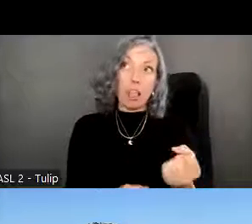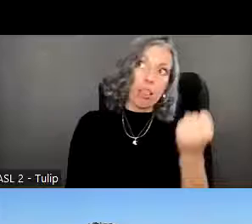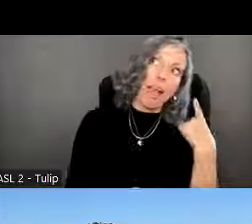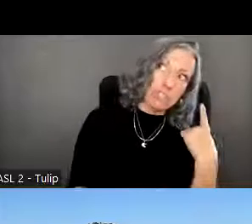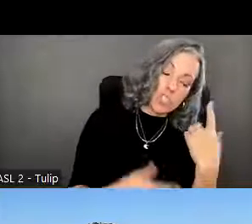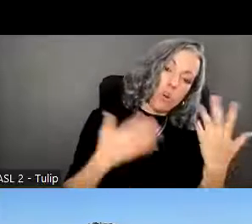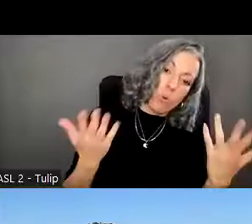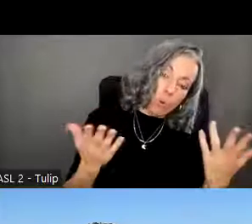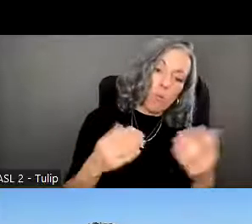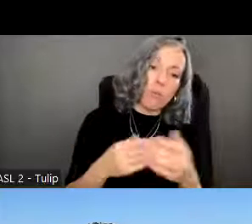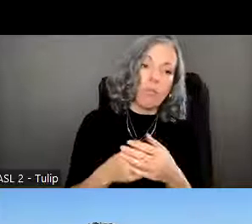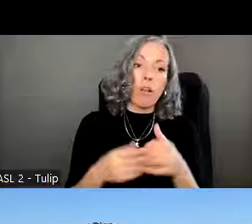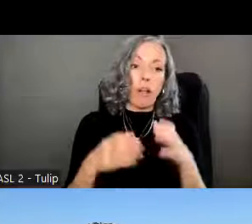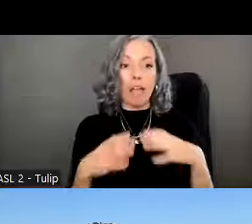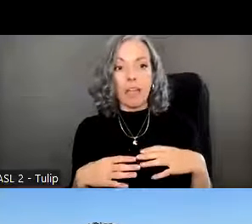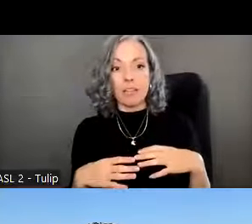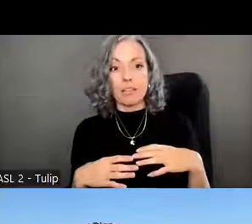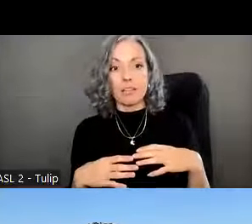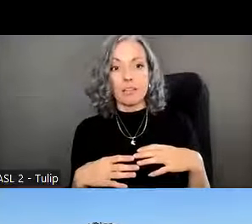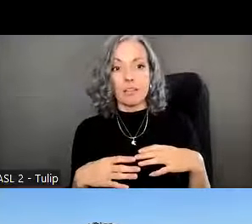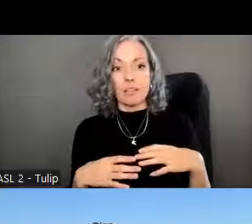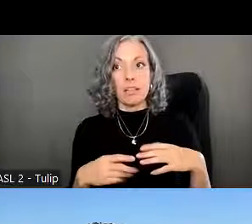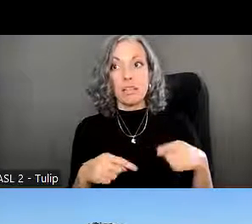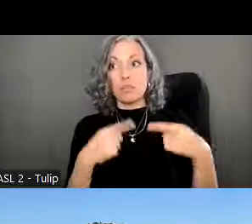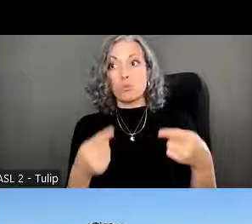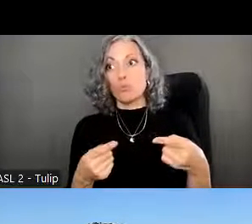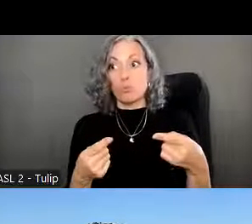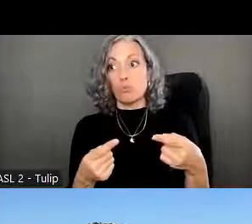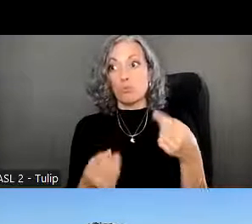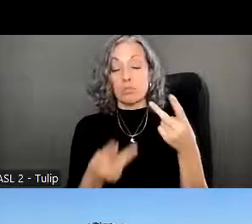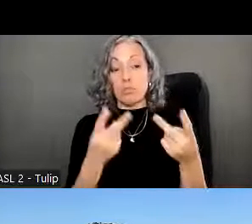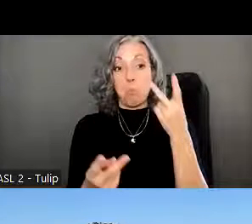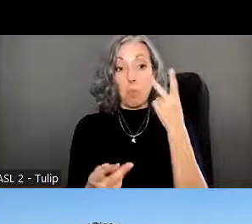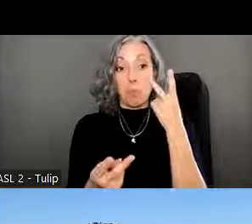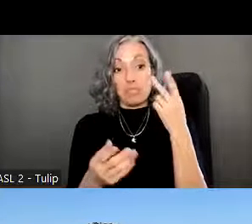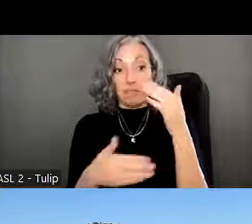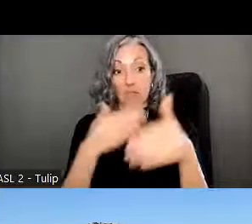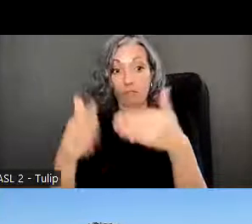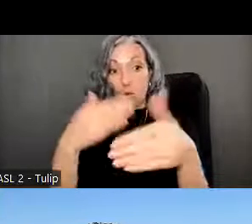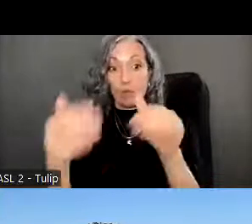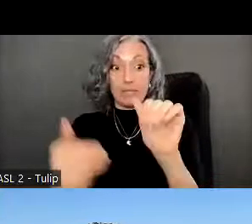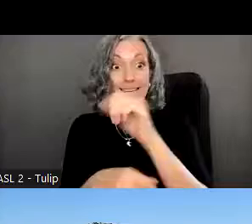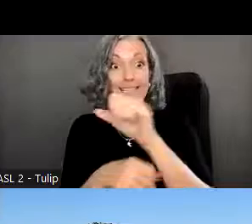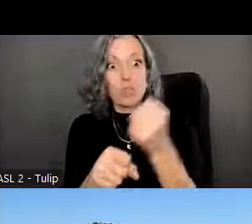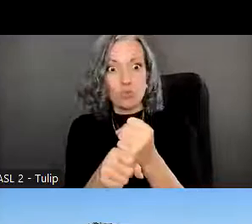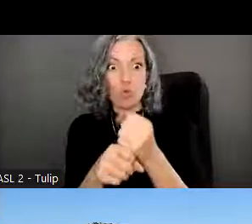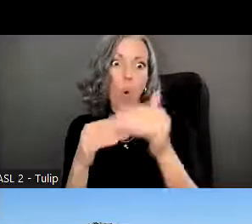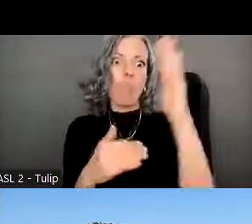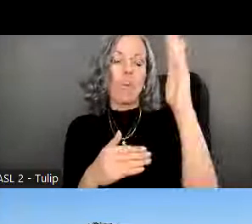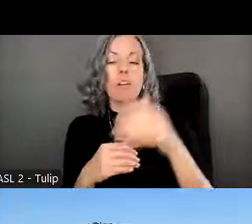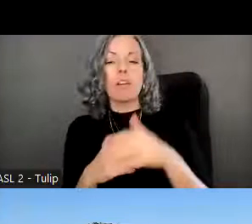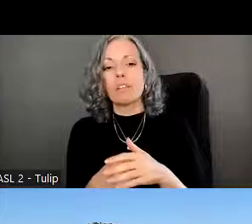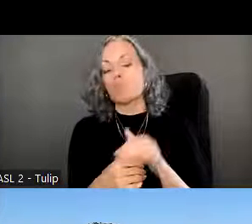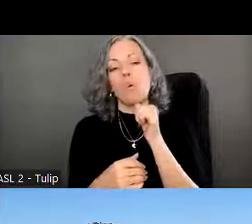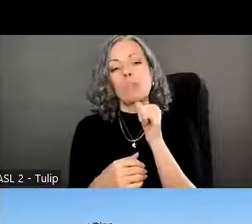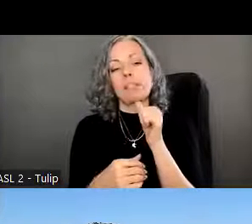client, that we touched to somebody that we've seen over the course of 10 years or more. So that's not